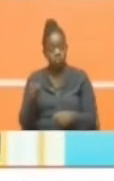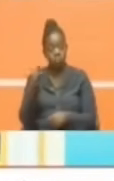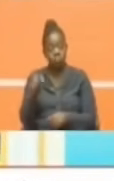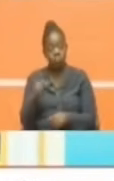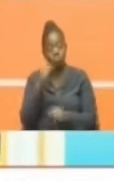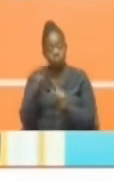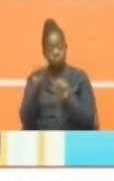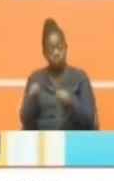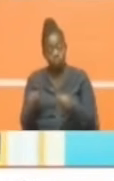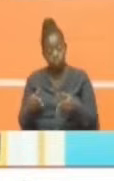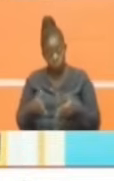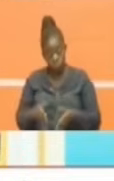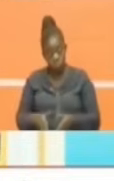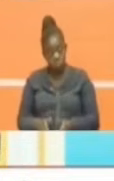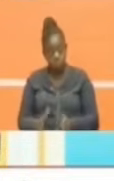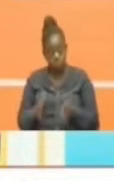able to